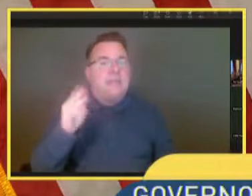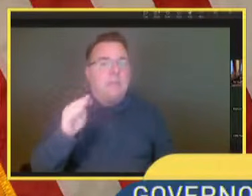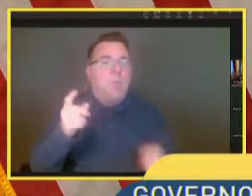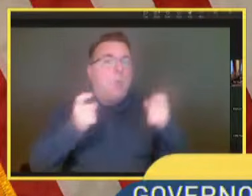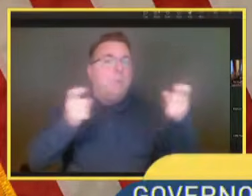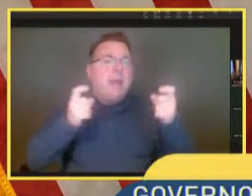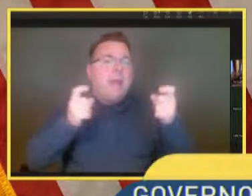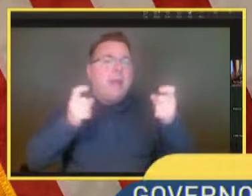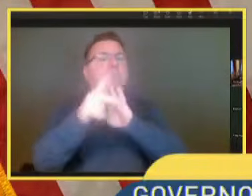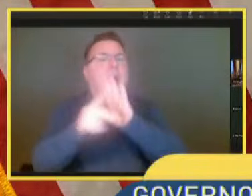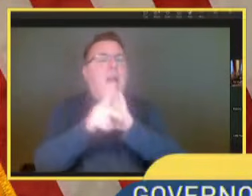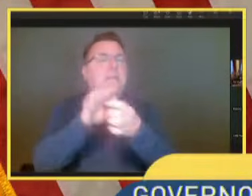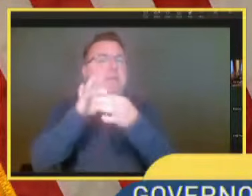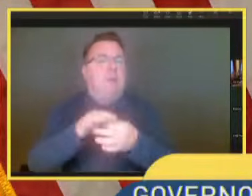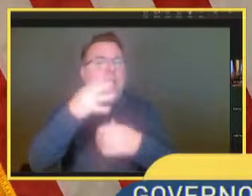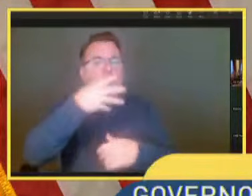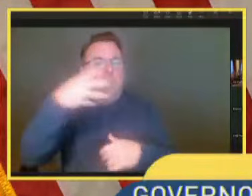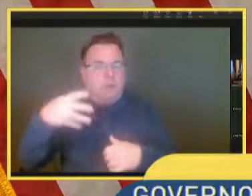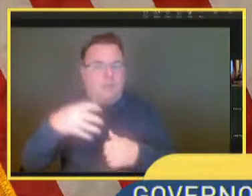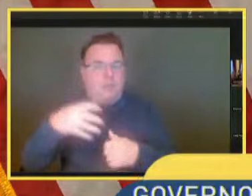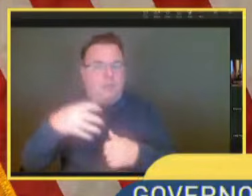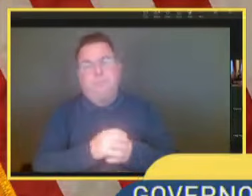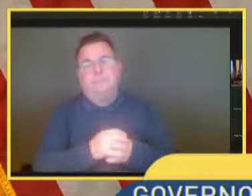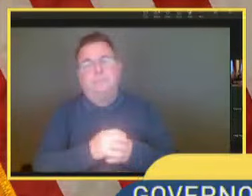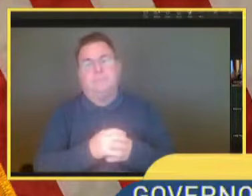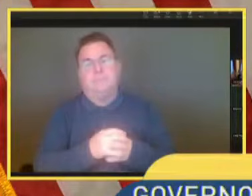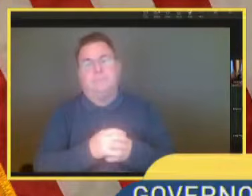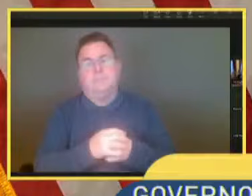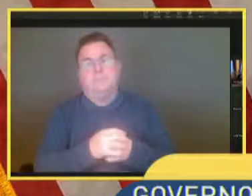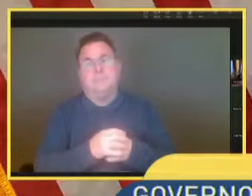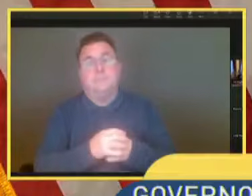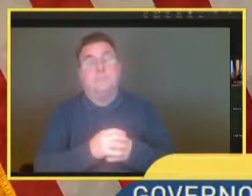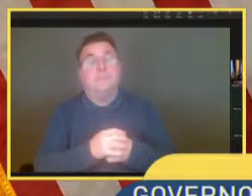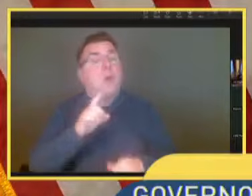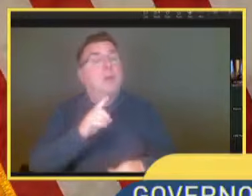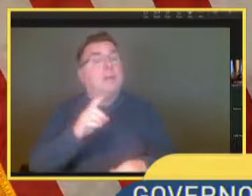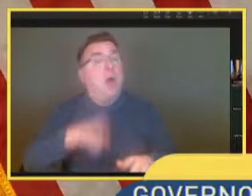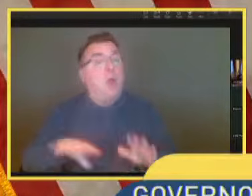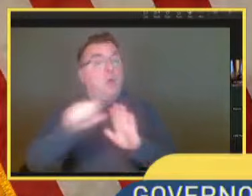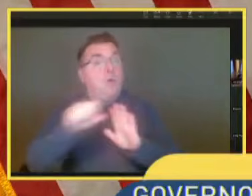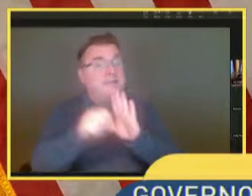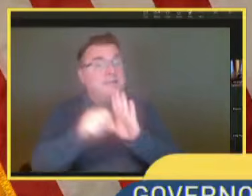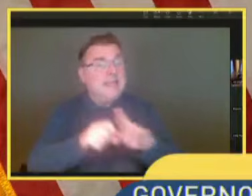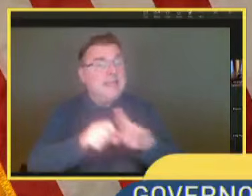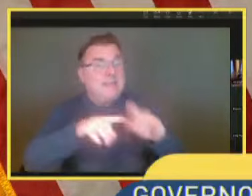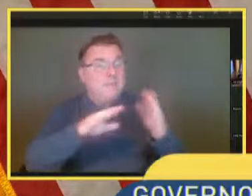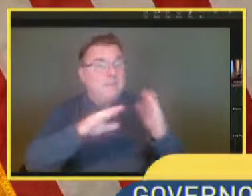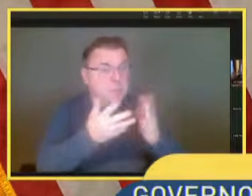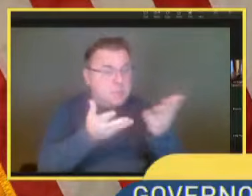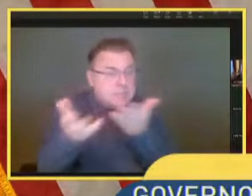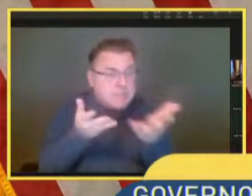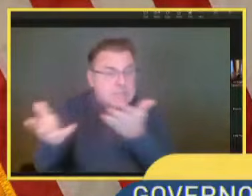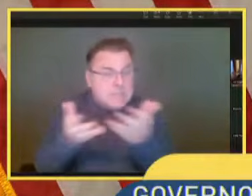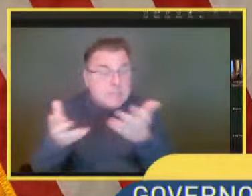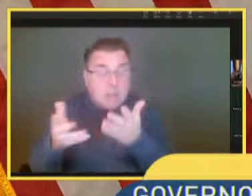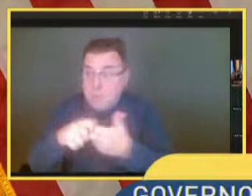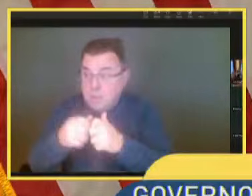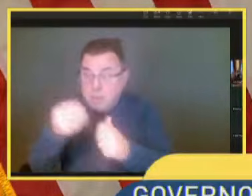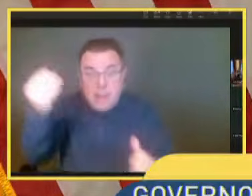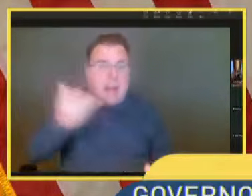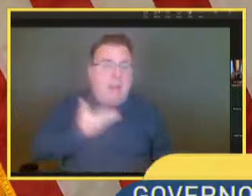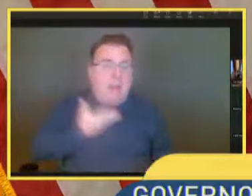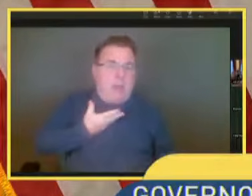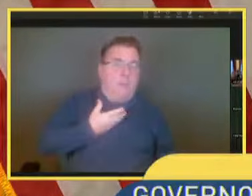He is working with communities all across our state to make sure their concerns are elevated to my team and to my office.